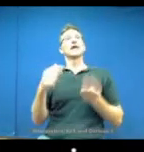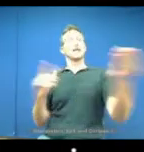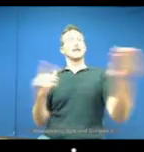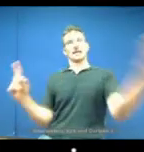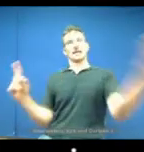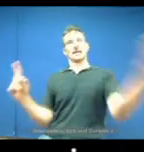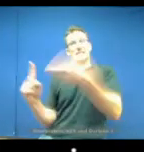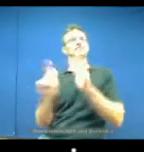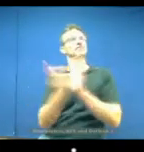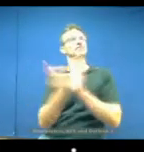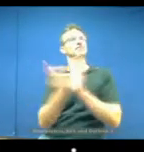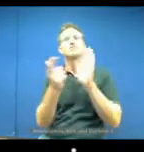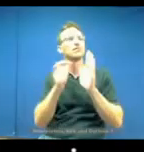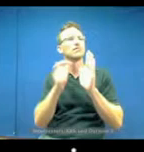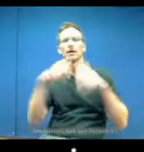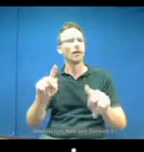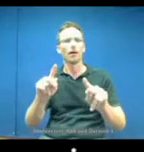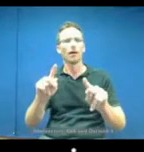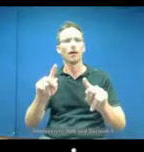There can be